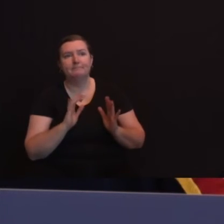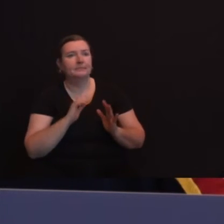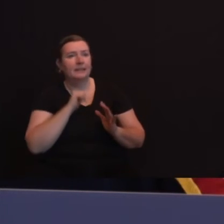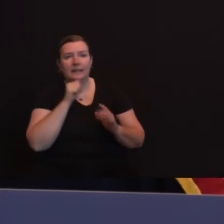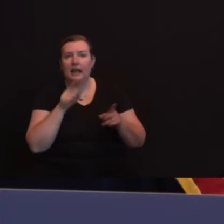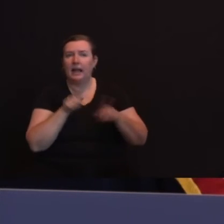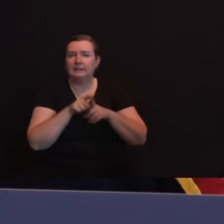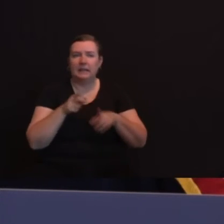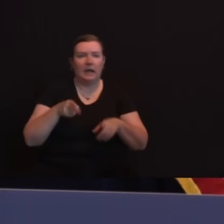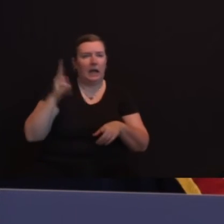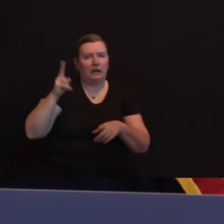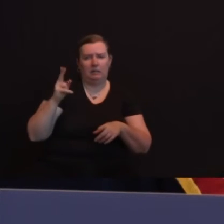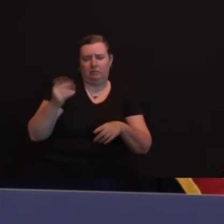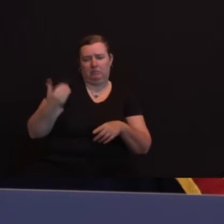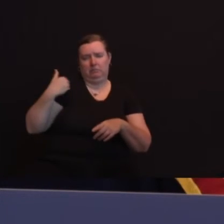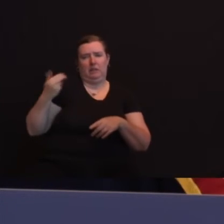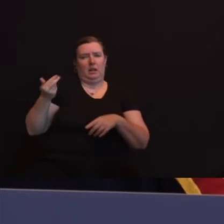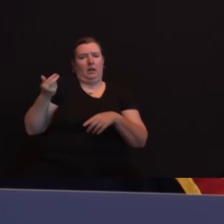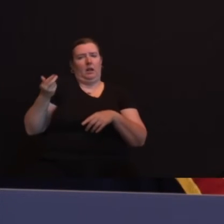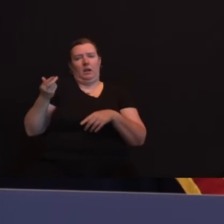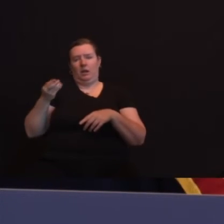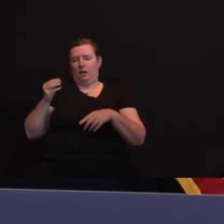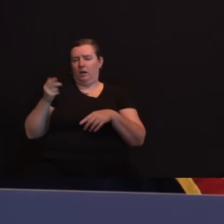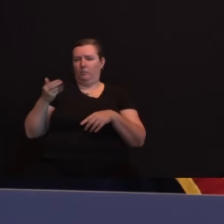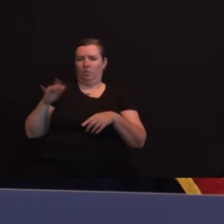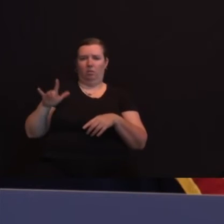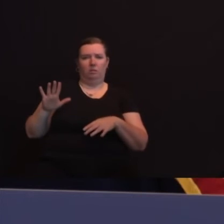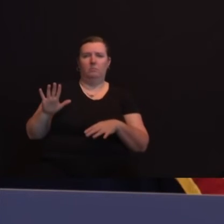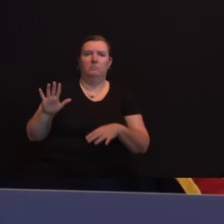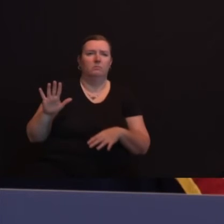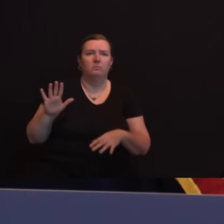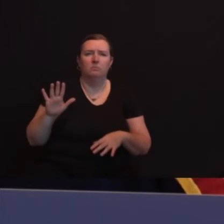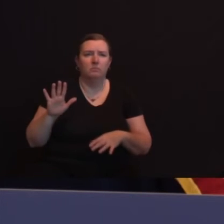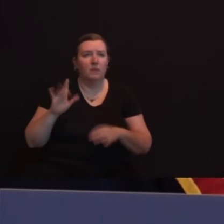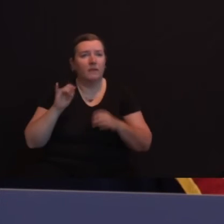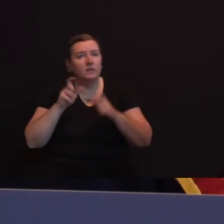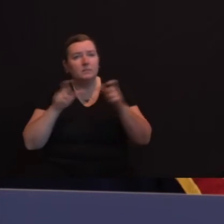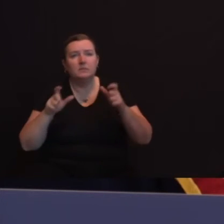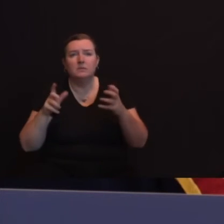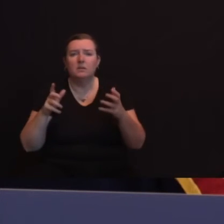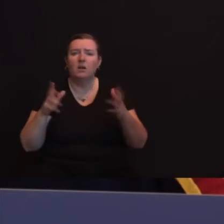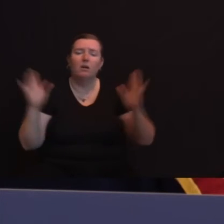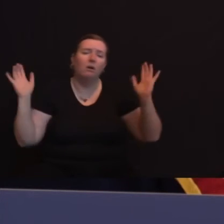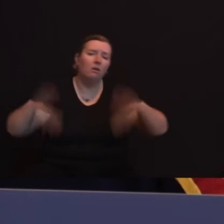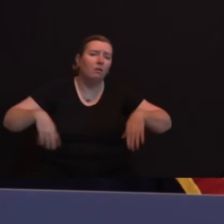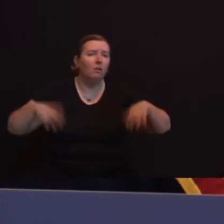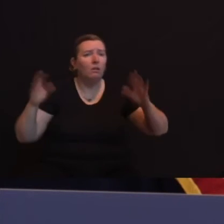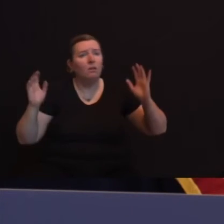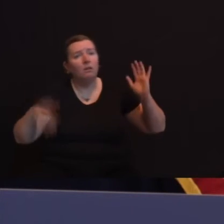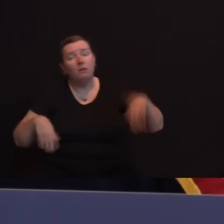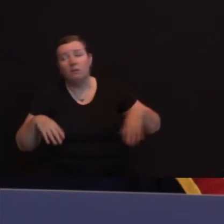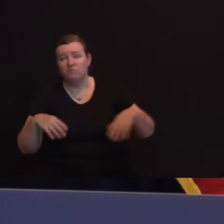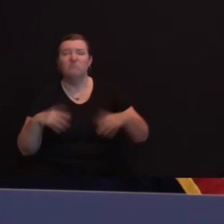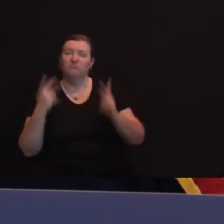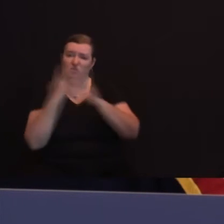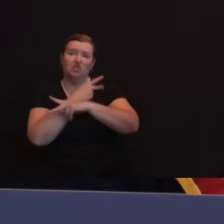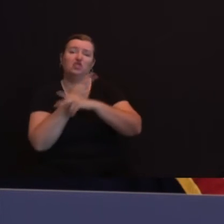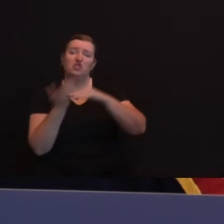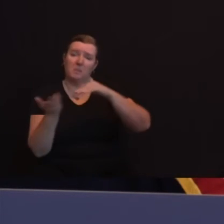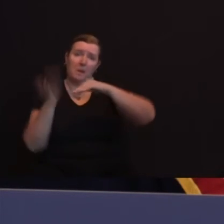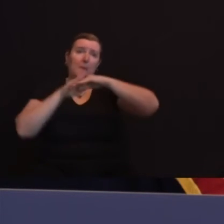If people are not vigilant, it could be worse. That means we would exceed 8,300